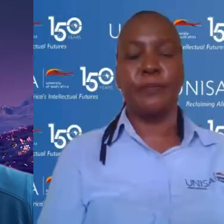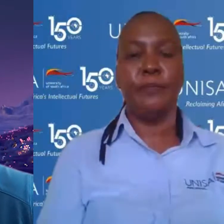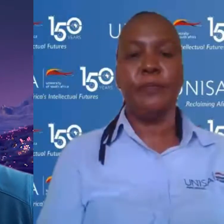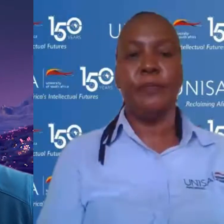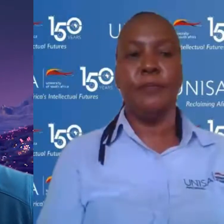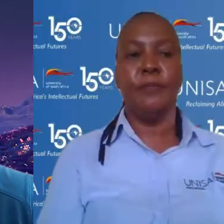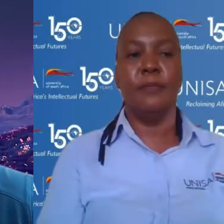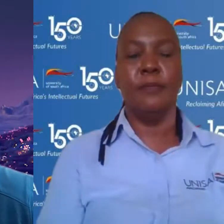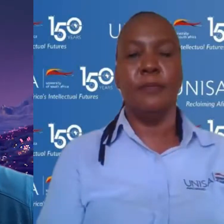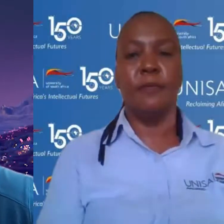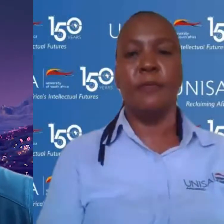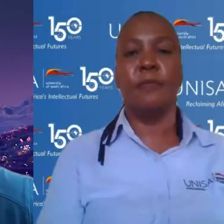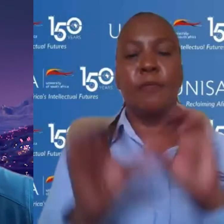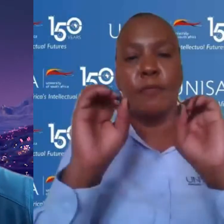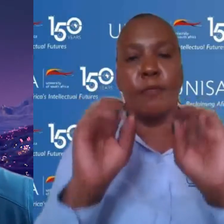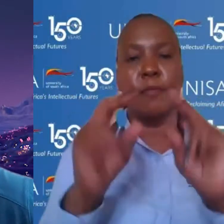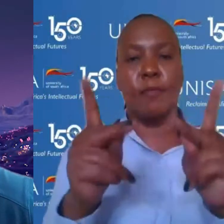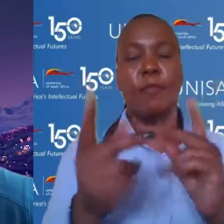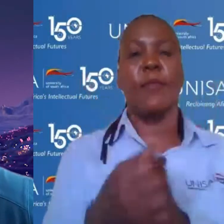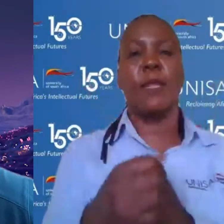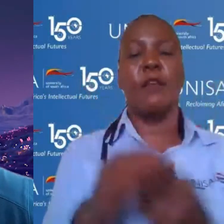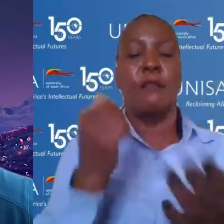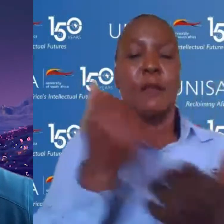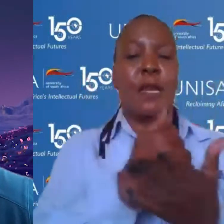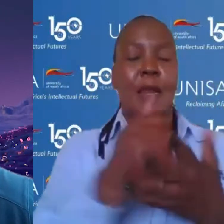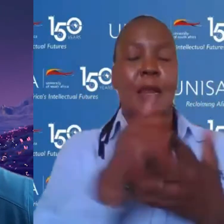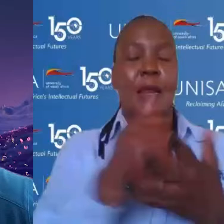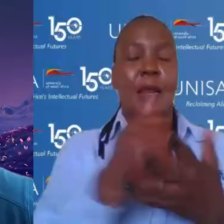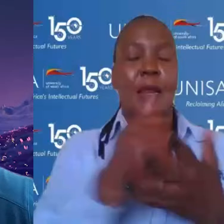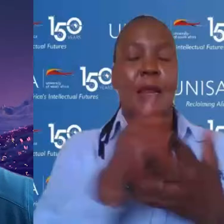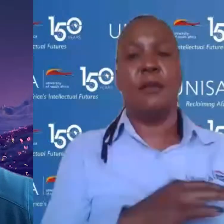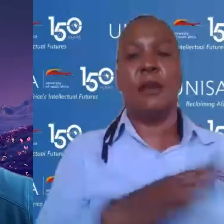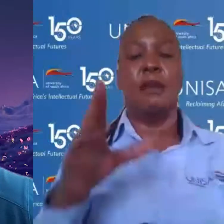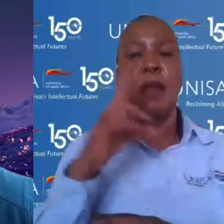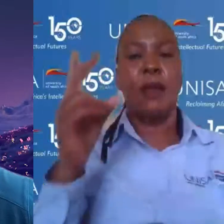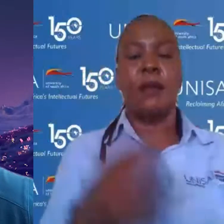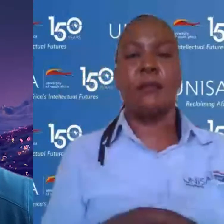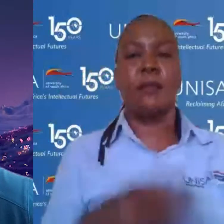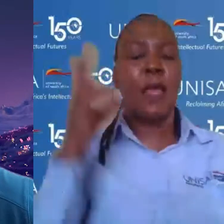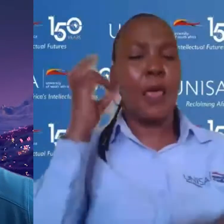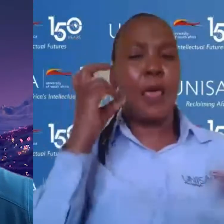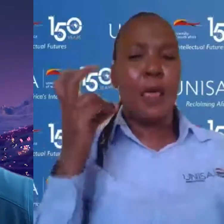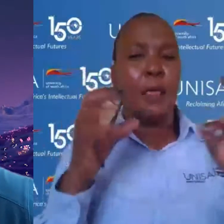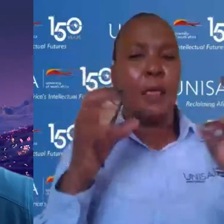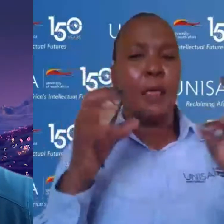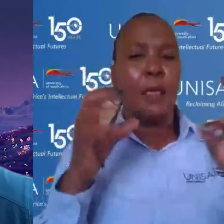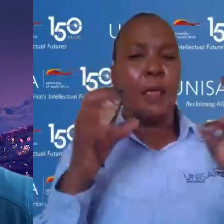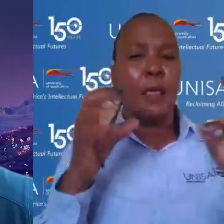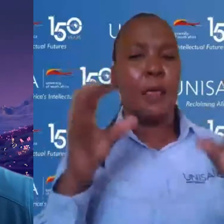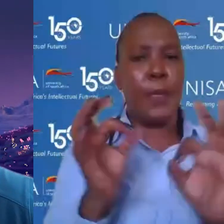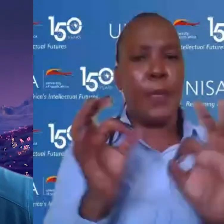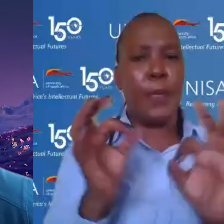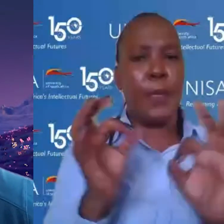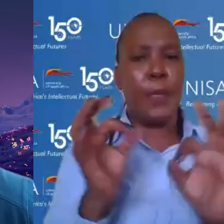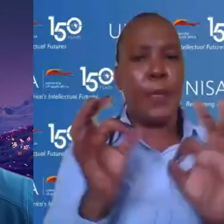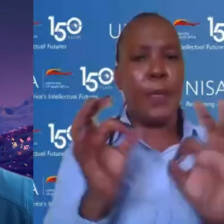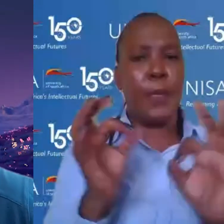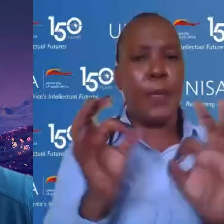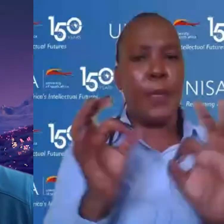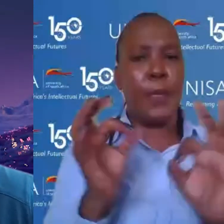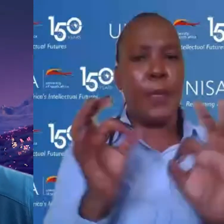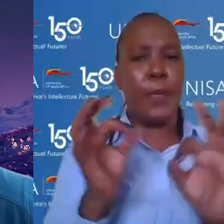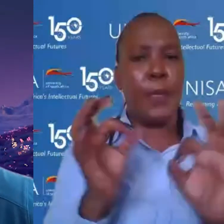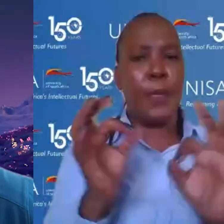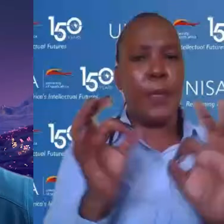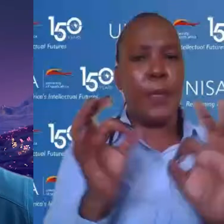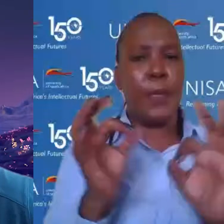All right, so if you have registered and have not had yet from your bursary, it means you'll just